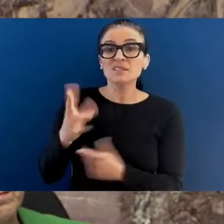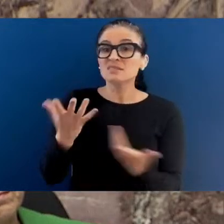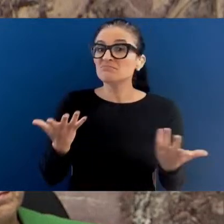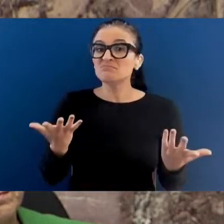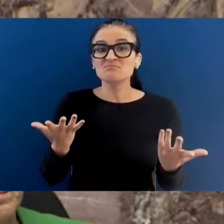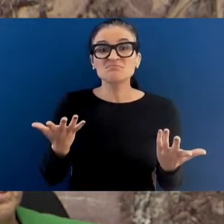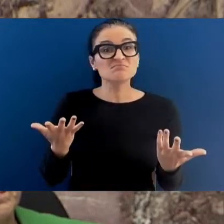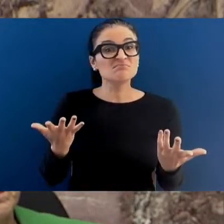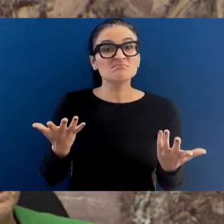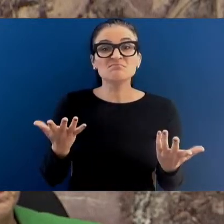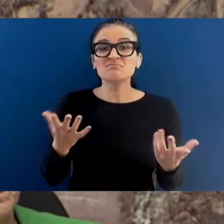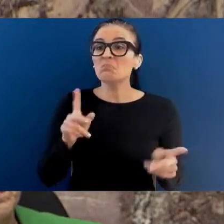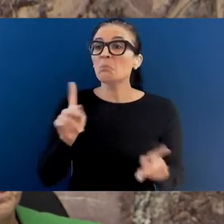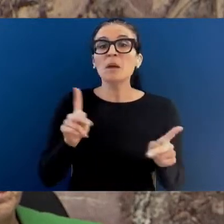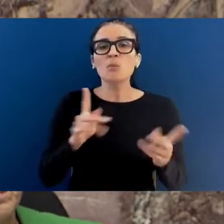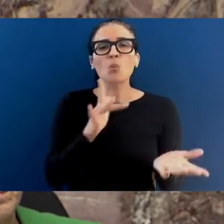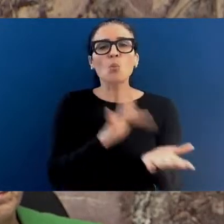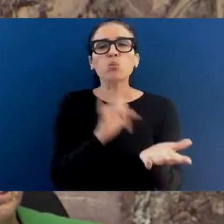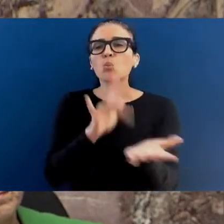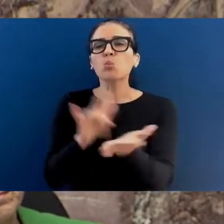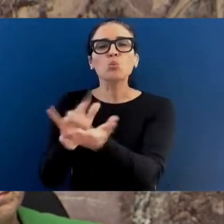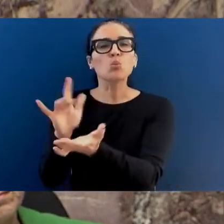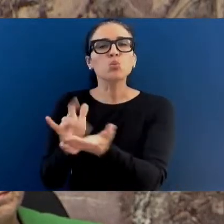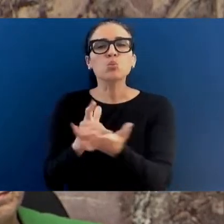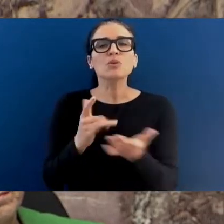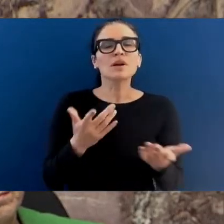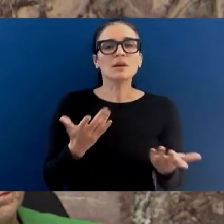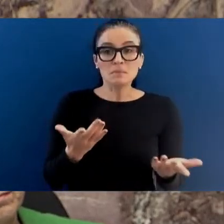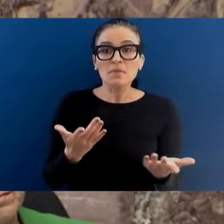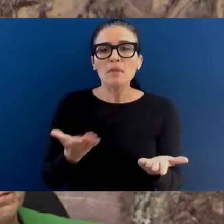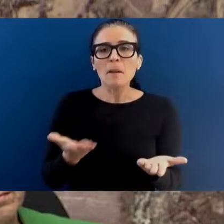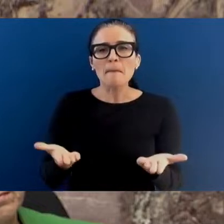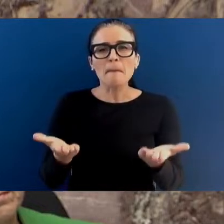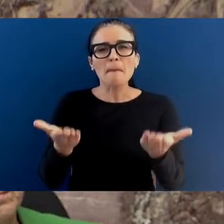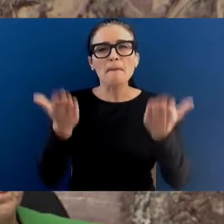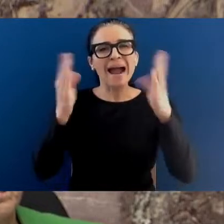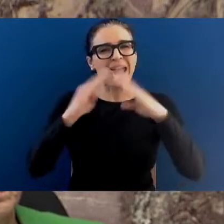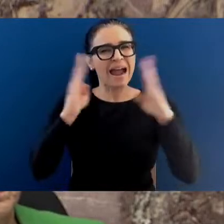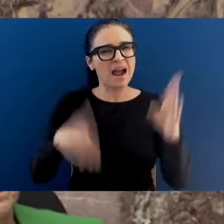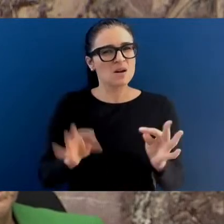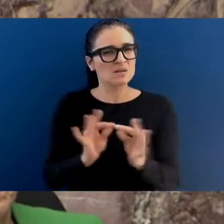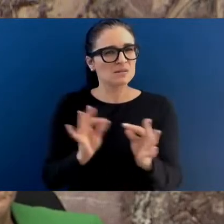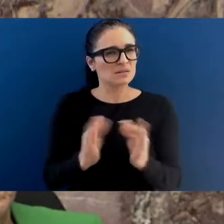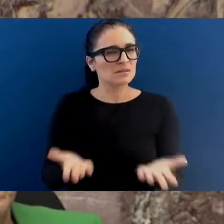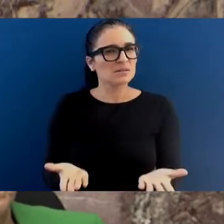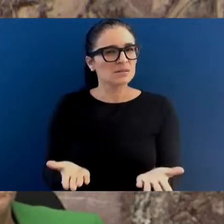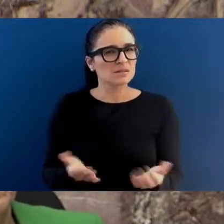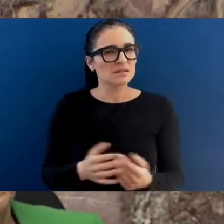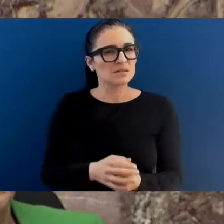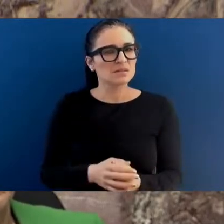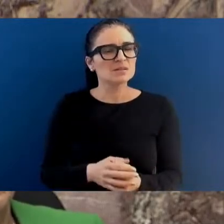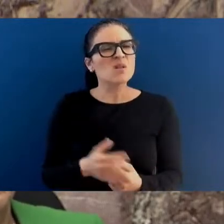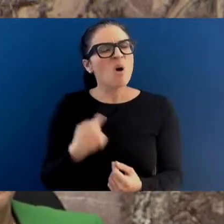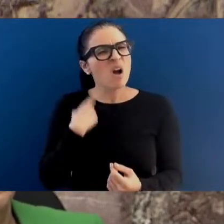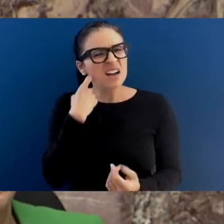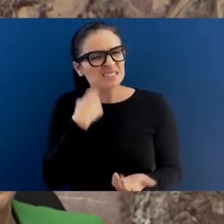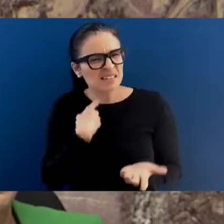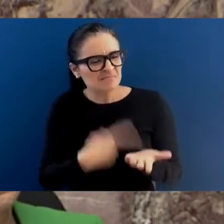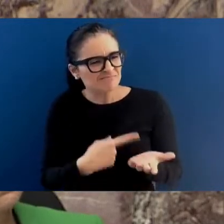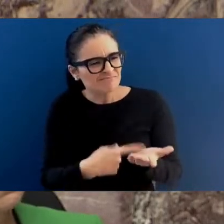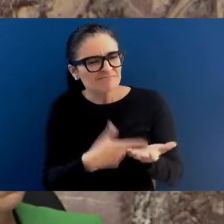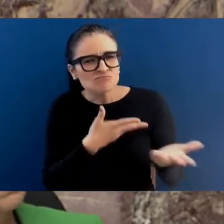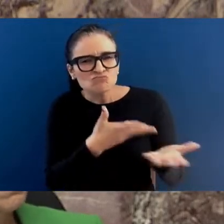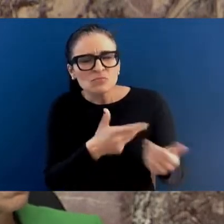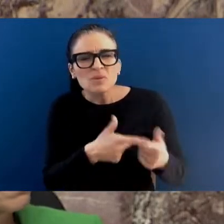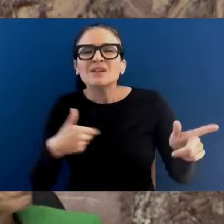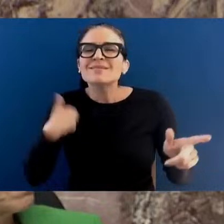housing prices dramatically. Speaking with a young person who is eager to work the election, I asked him what actions our government is taking that